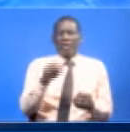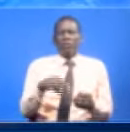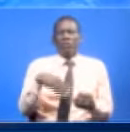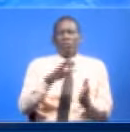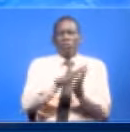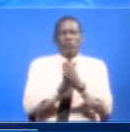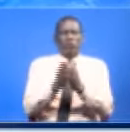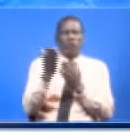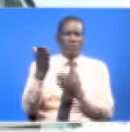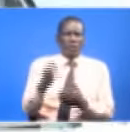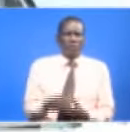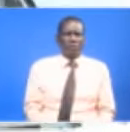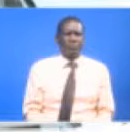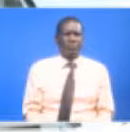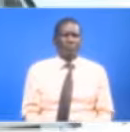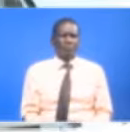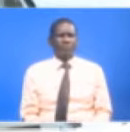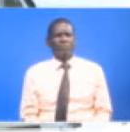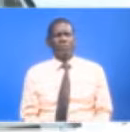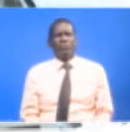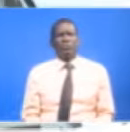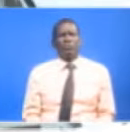story.